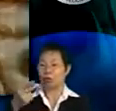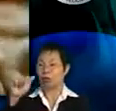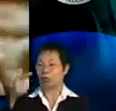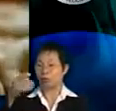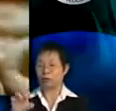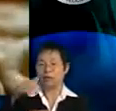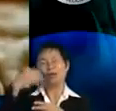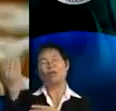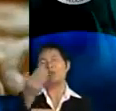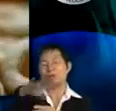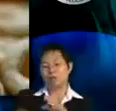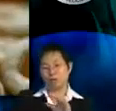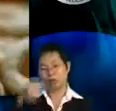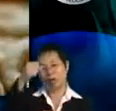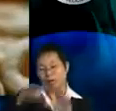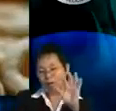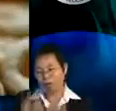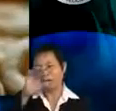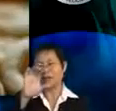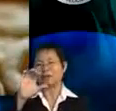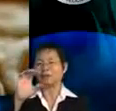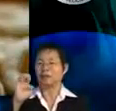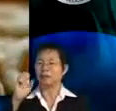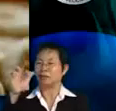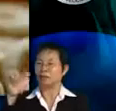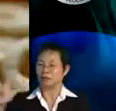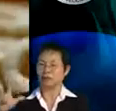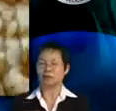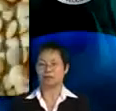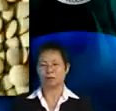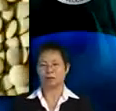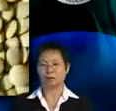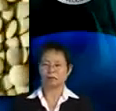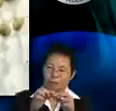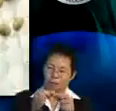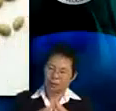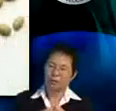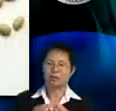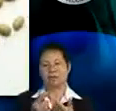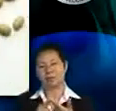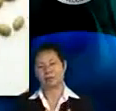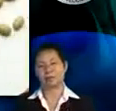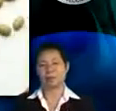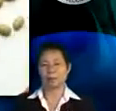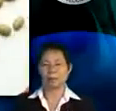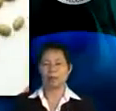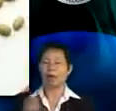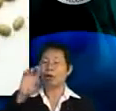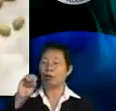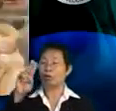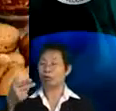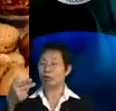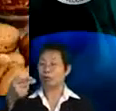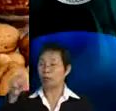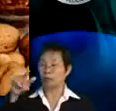cereals such as wheat and oat, and also in legumes like lentils and beans. Roughage is also